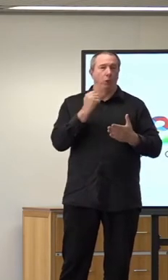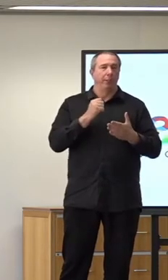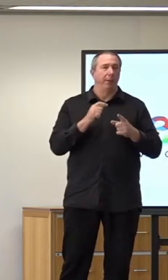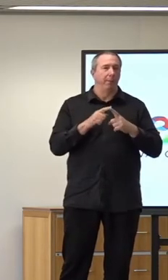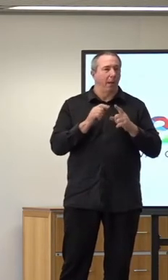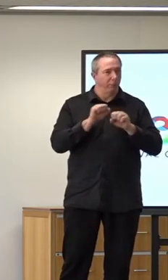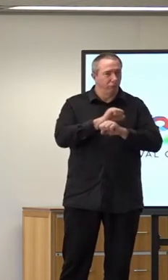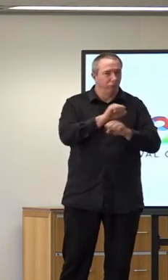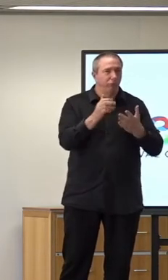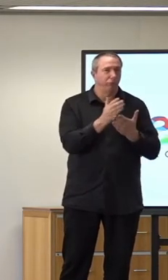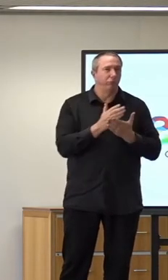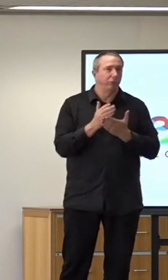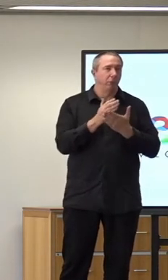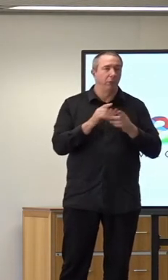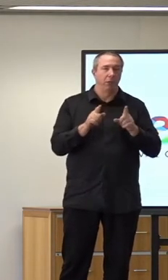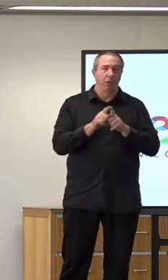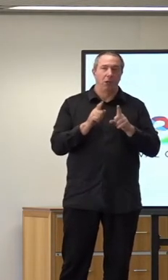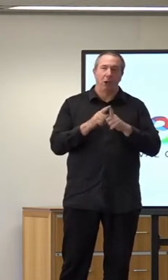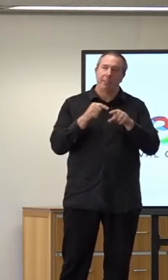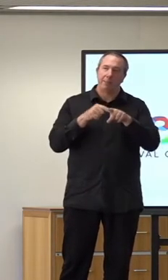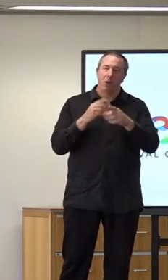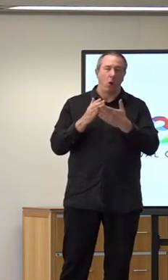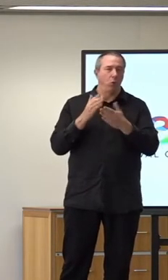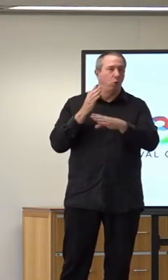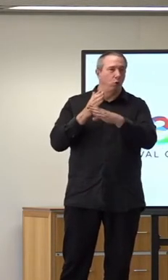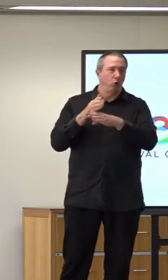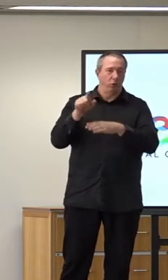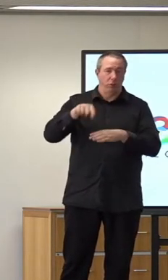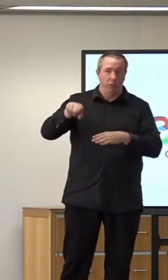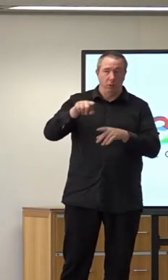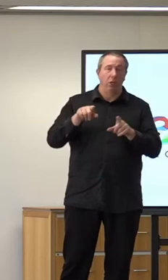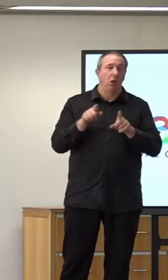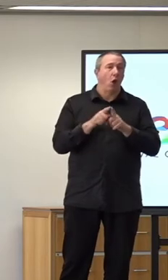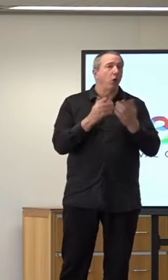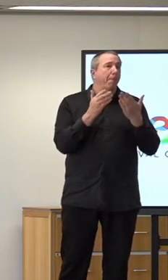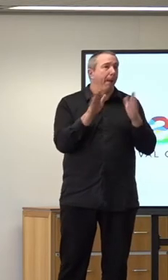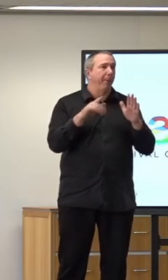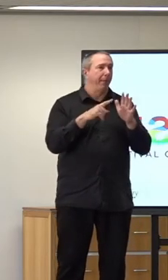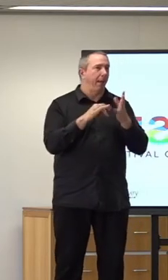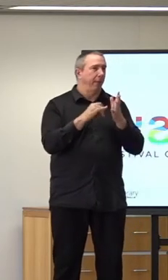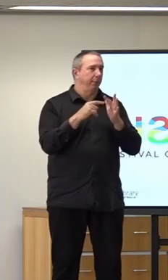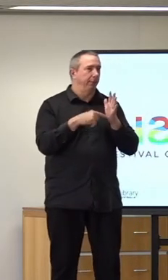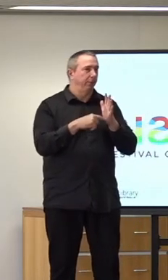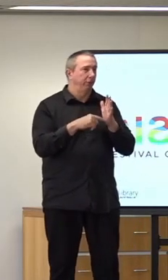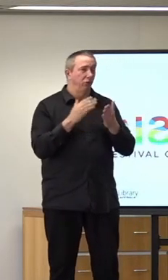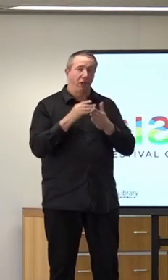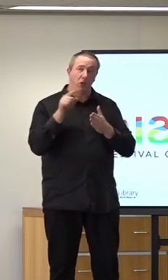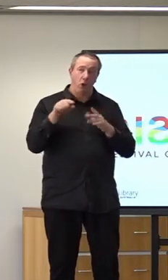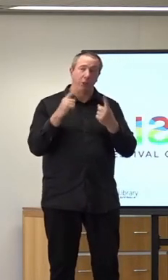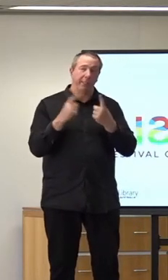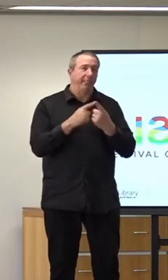on the frameworks that's surrounded, those are public assets, and those are things that tell the story